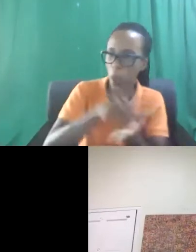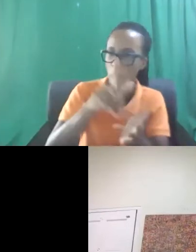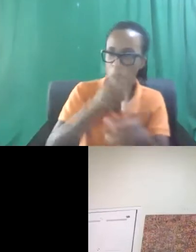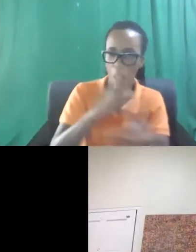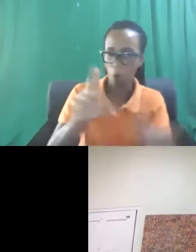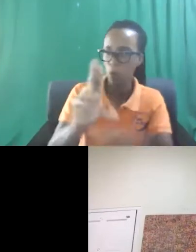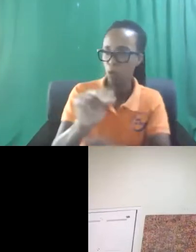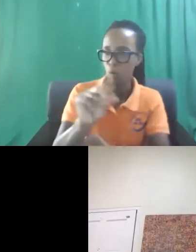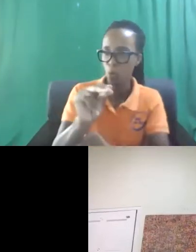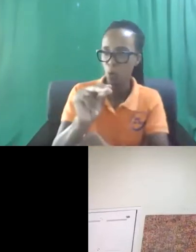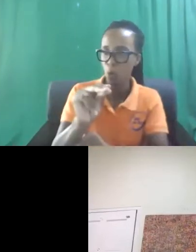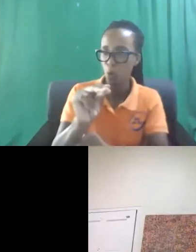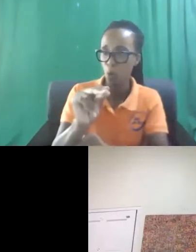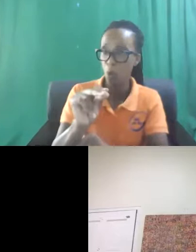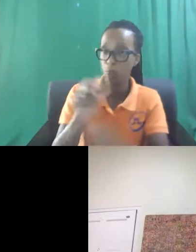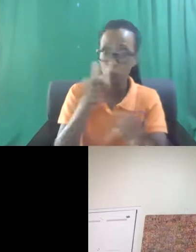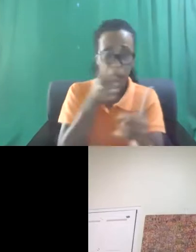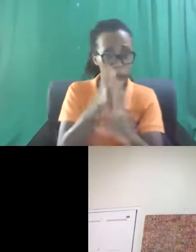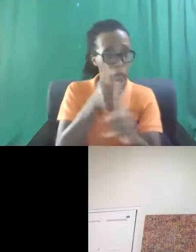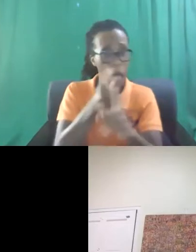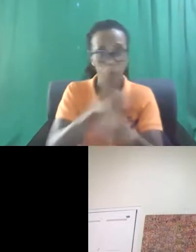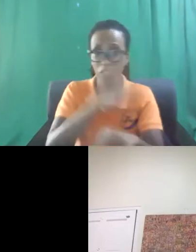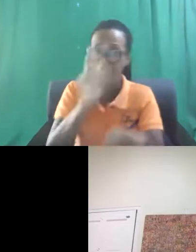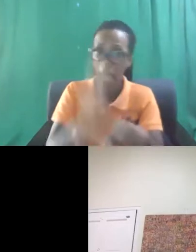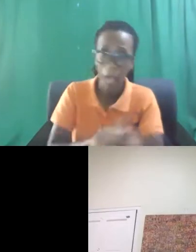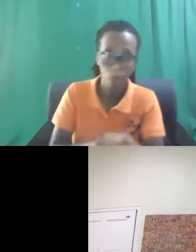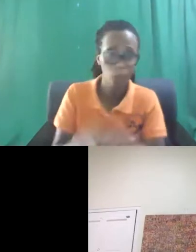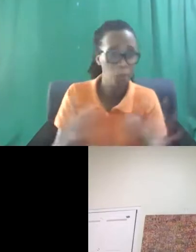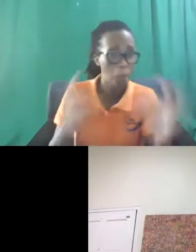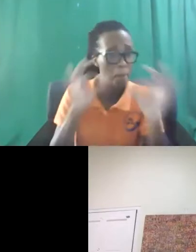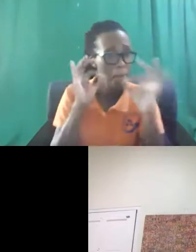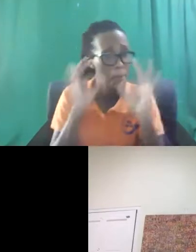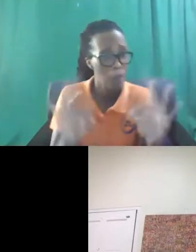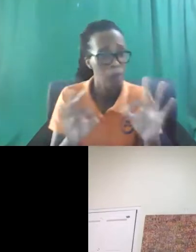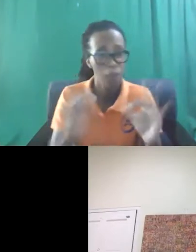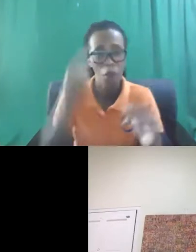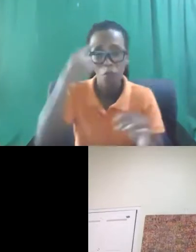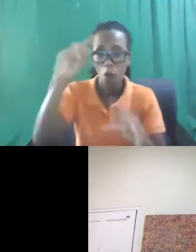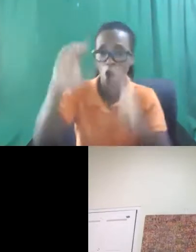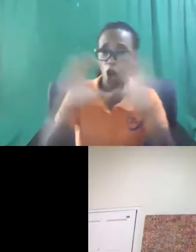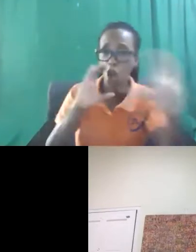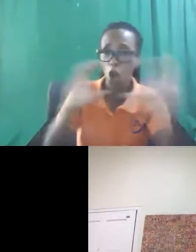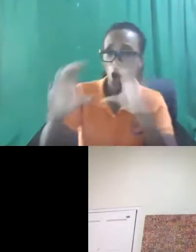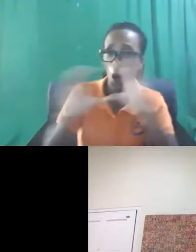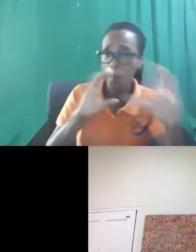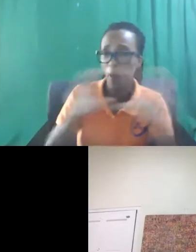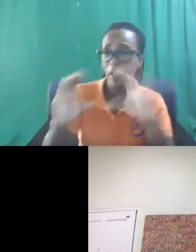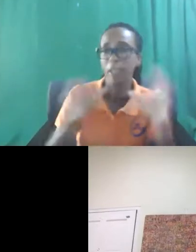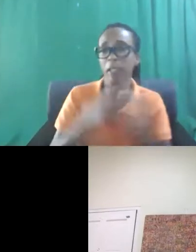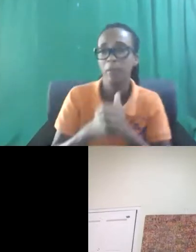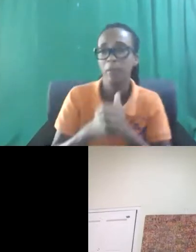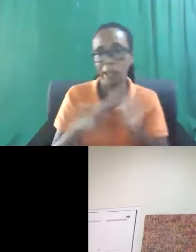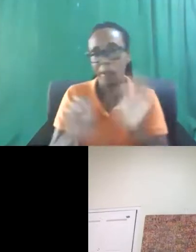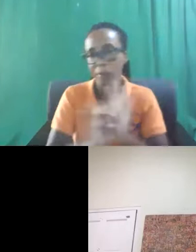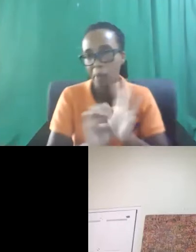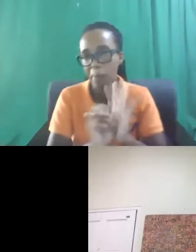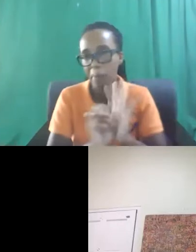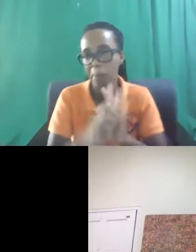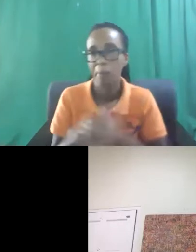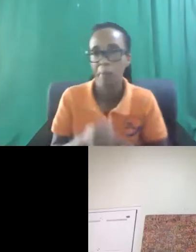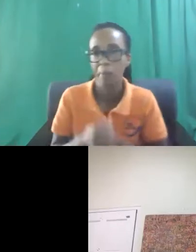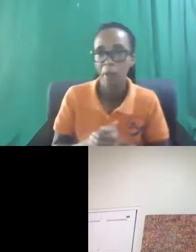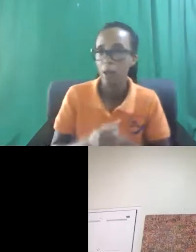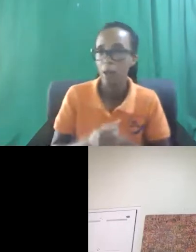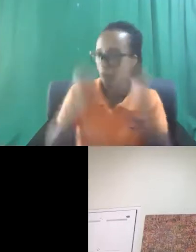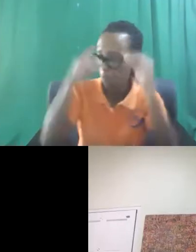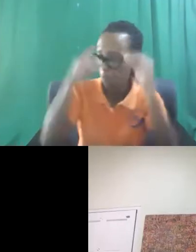the perfect and natural mediums for all kinds of things that Caribbean people do, like uh, education,